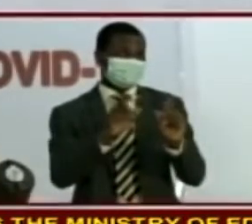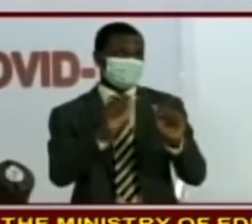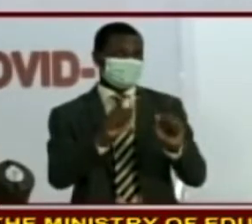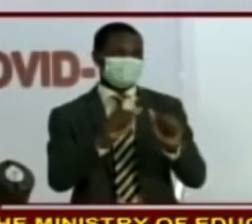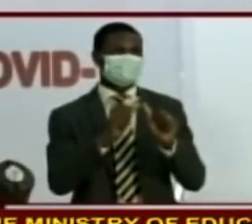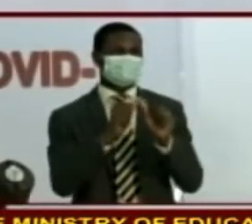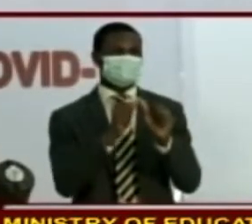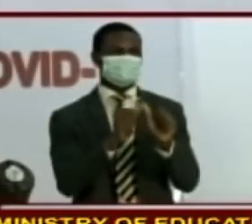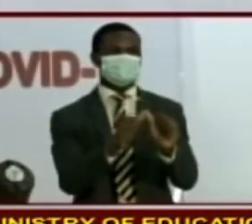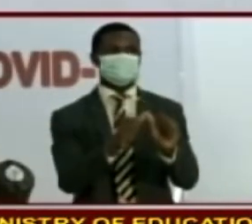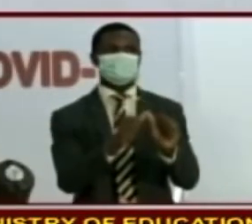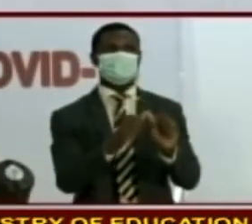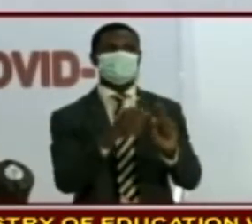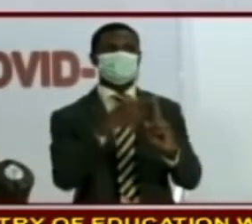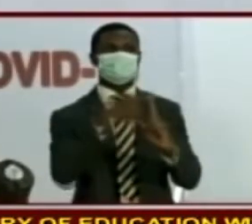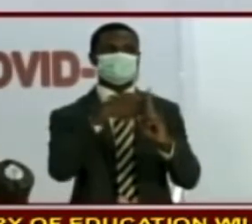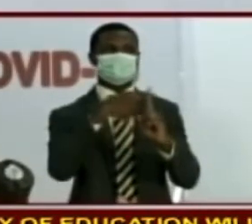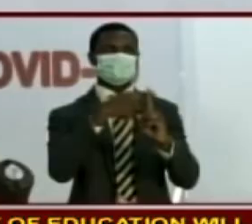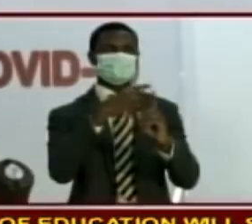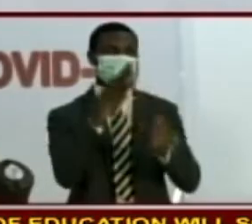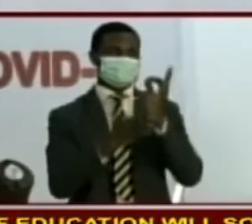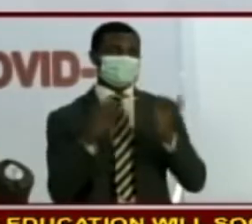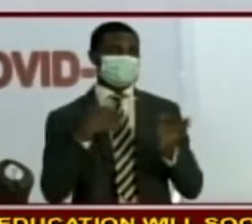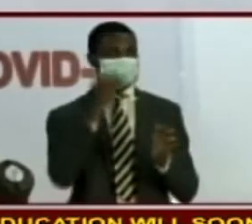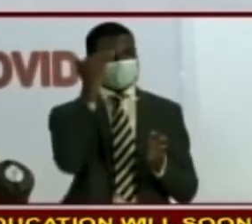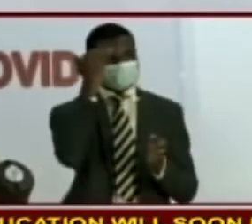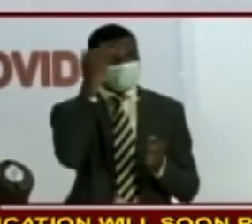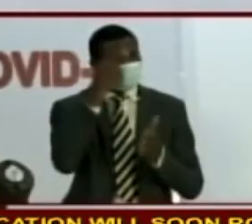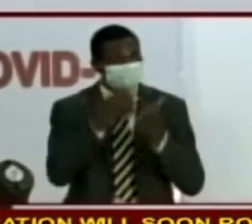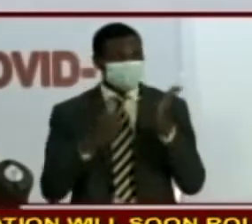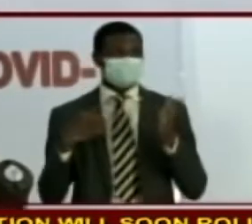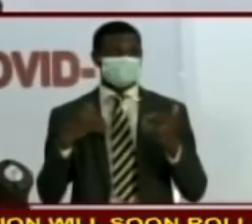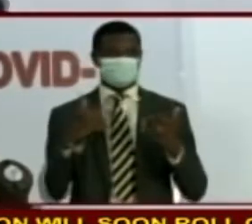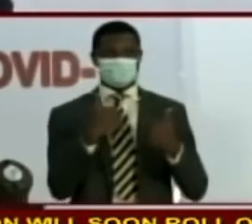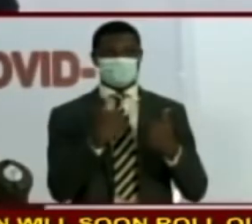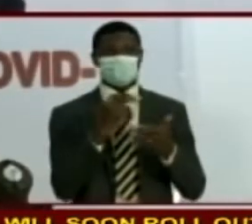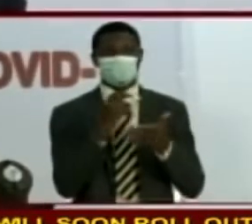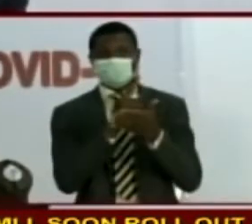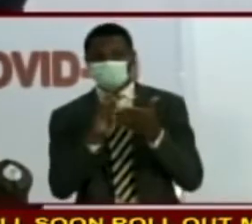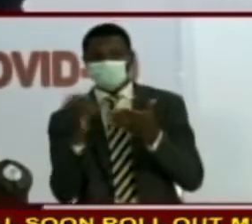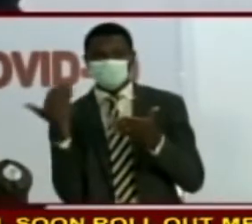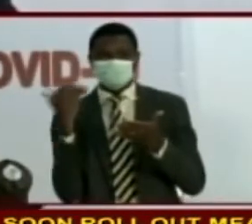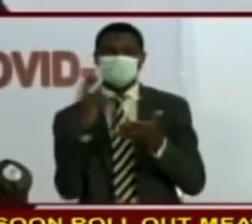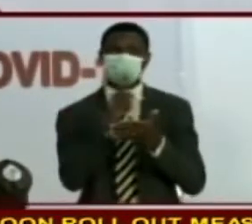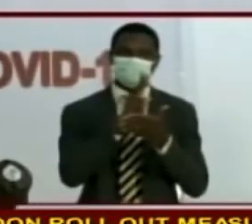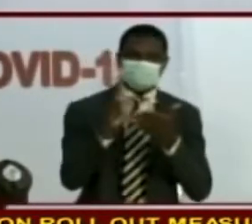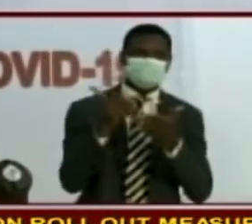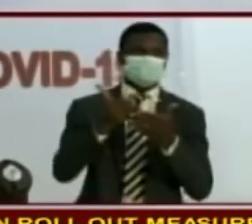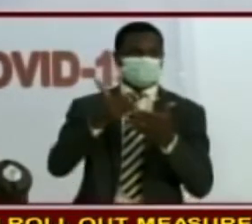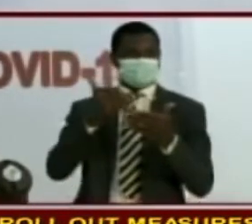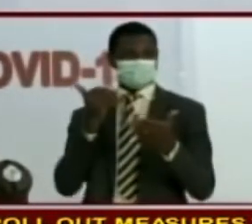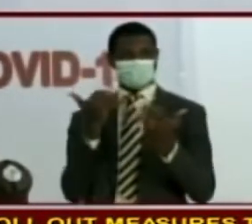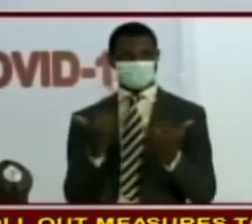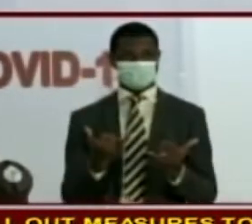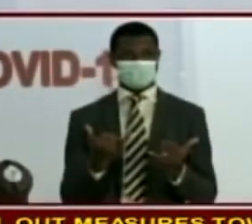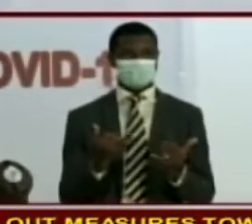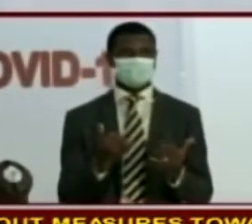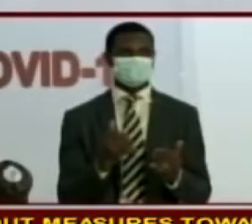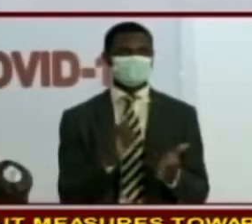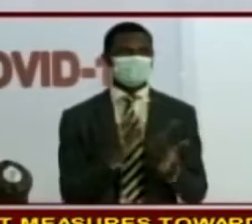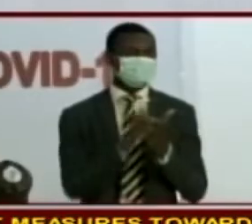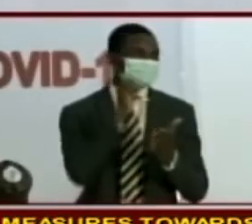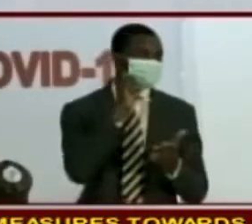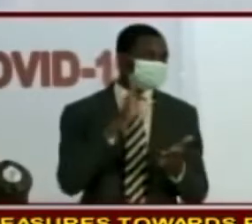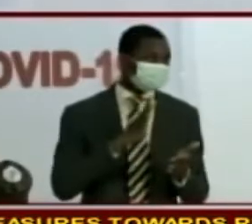knew now what we knew, if we knew 2 weeks ago, 3 weeks ago what we know now, she wouldn't have stayed